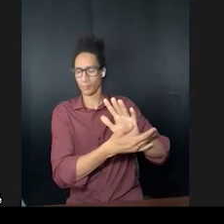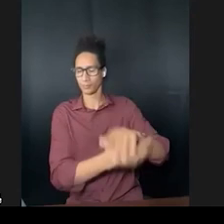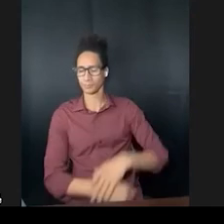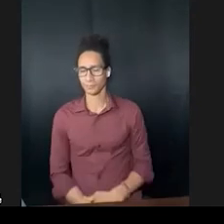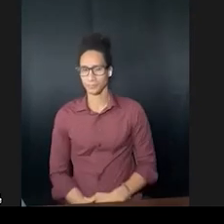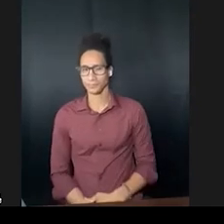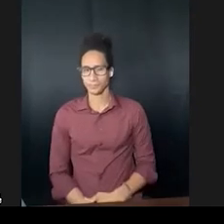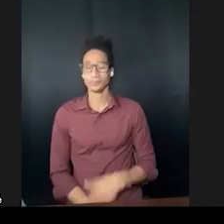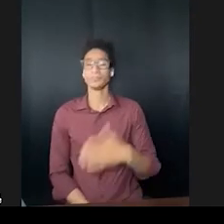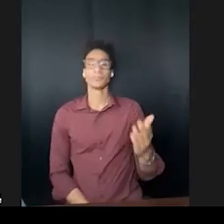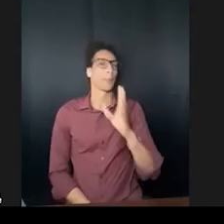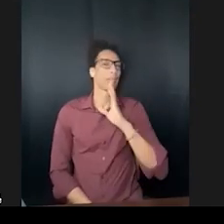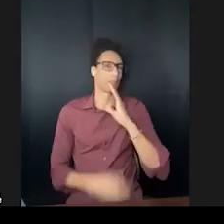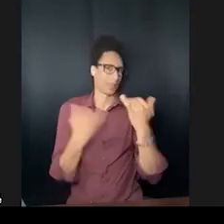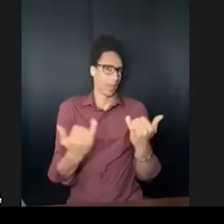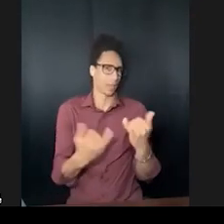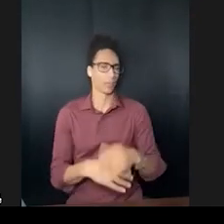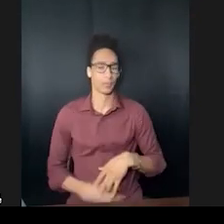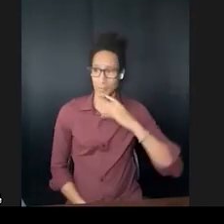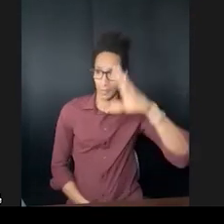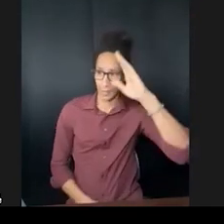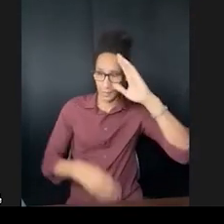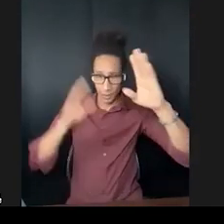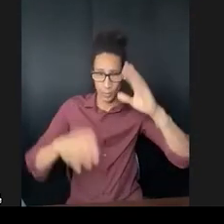Thank you. Yes, I'm Andrew. Thank you so much.